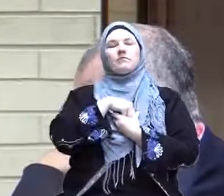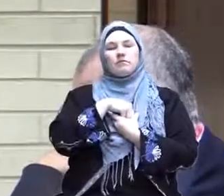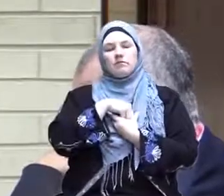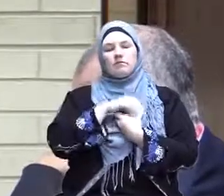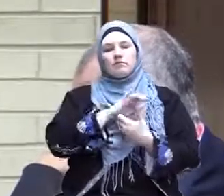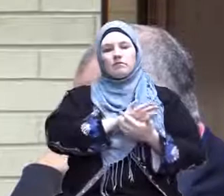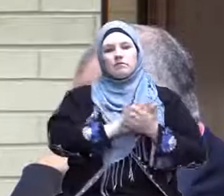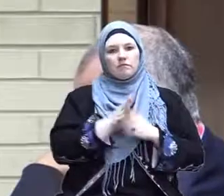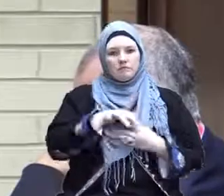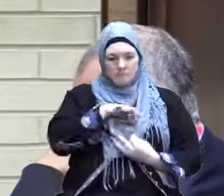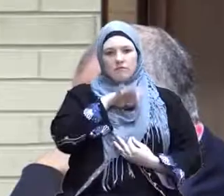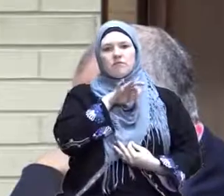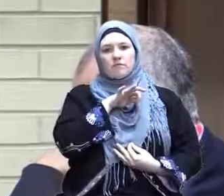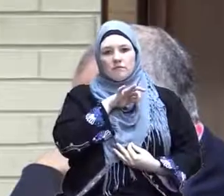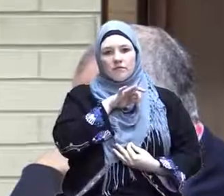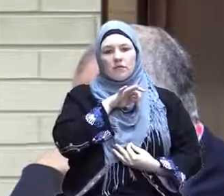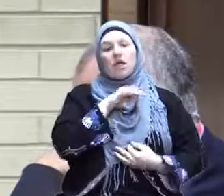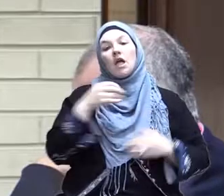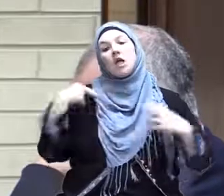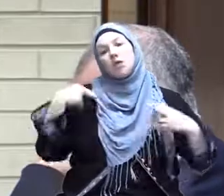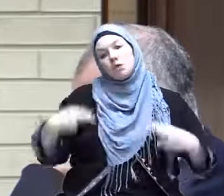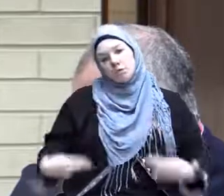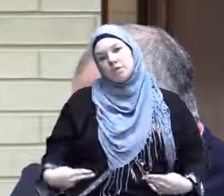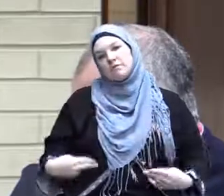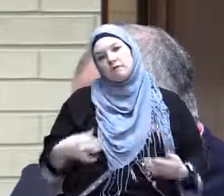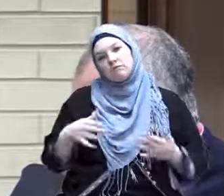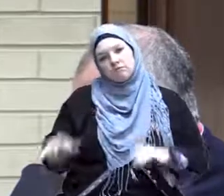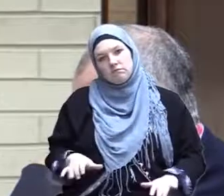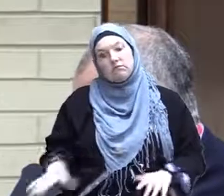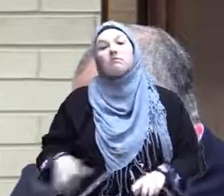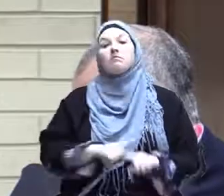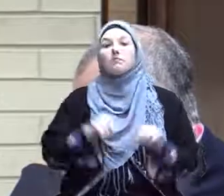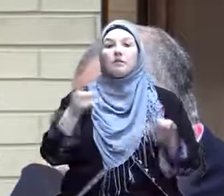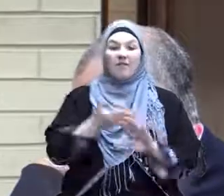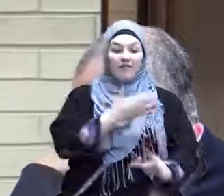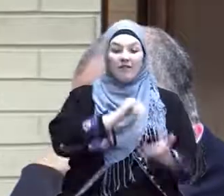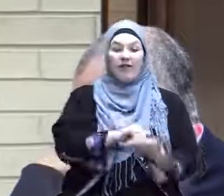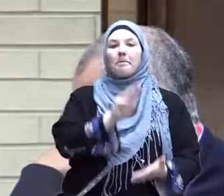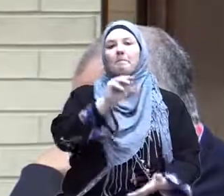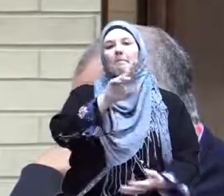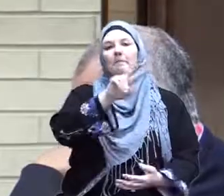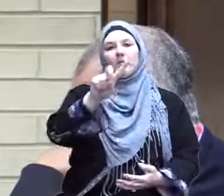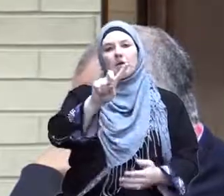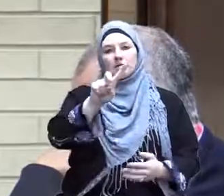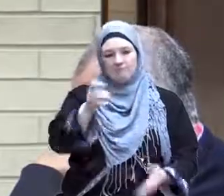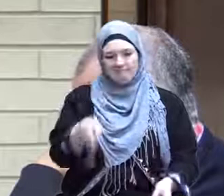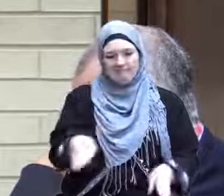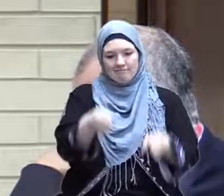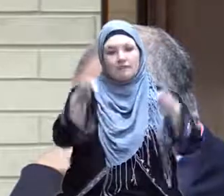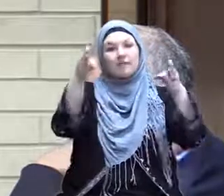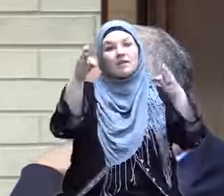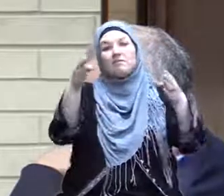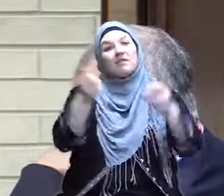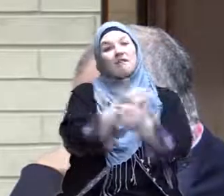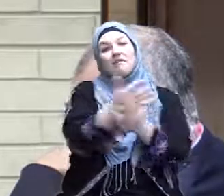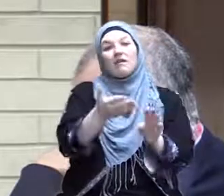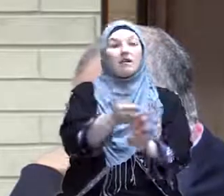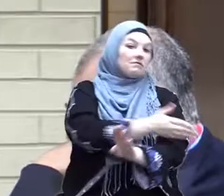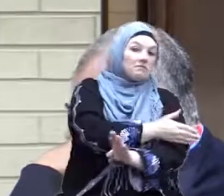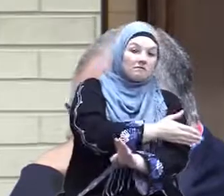he formatted, and then man became a man. Before that, it was mud. Other than that, everything